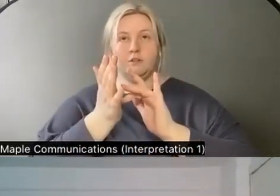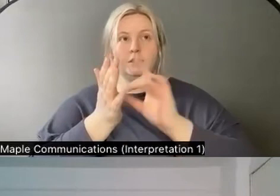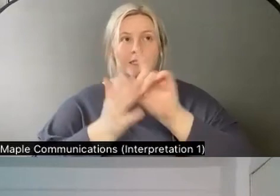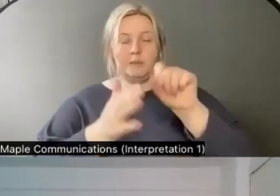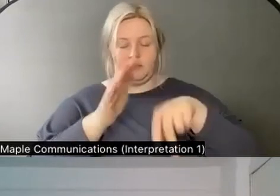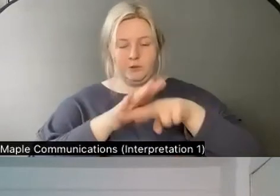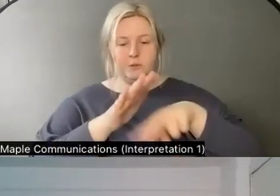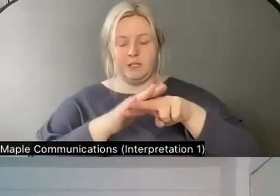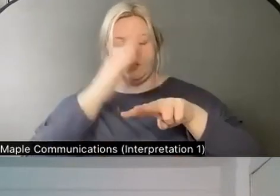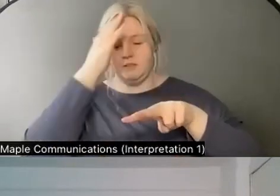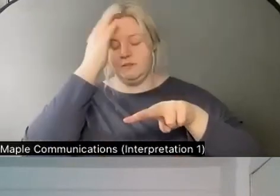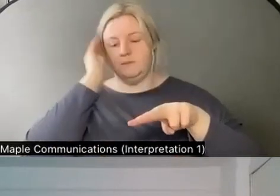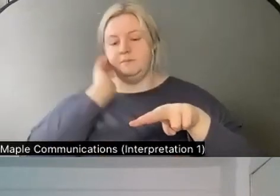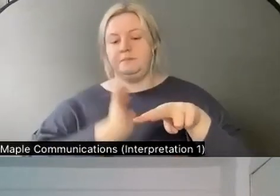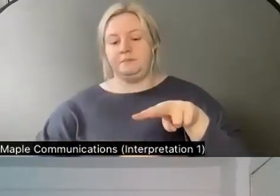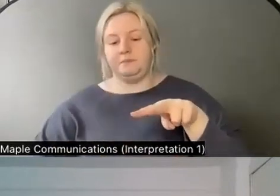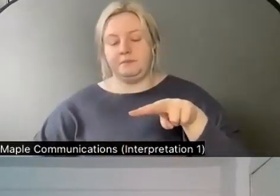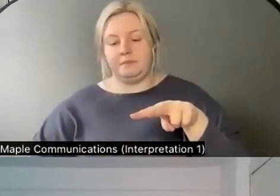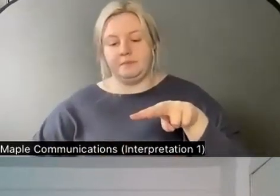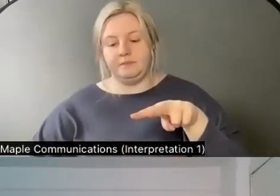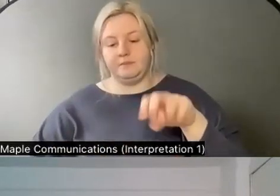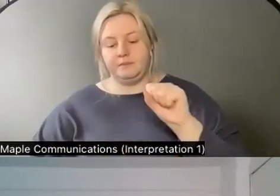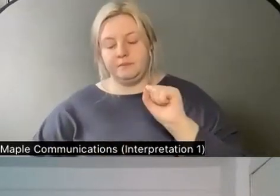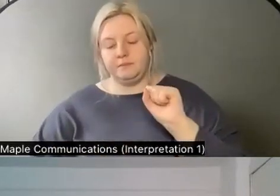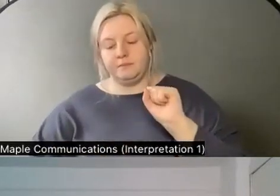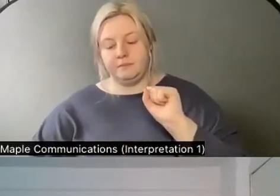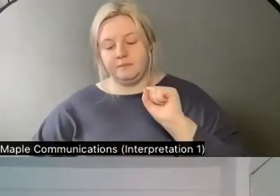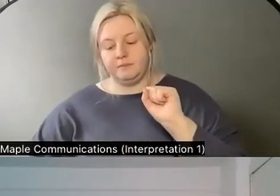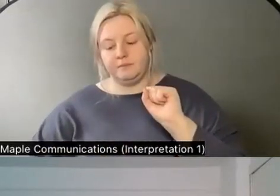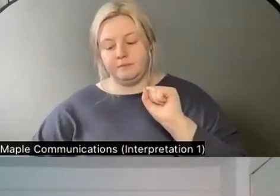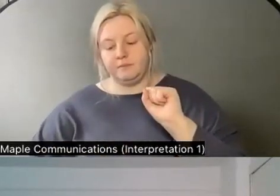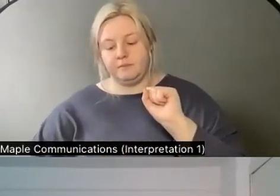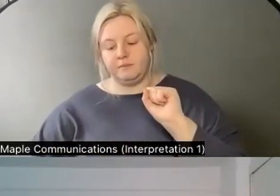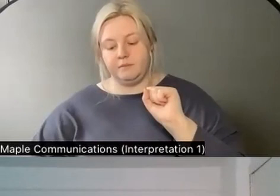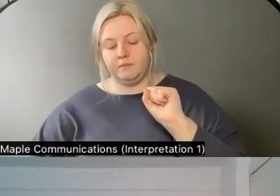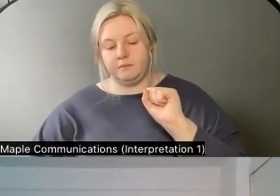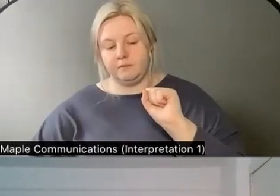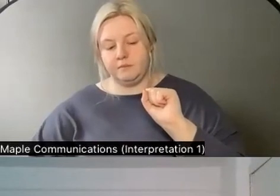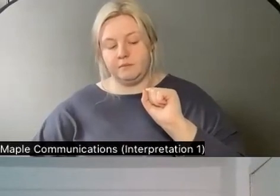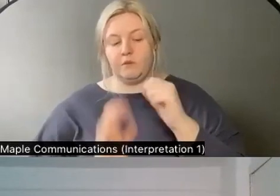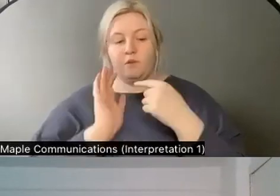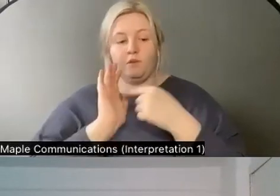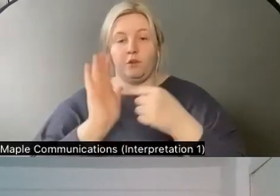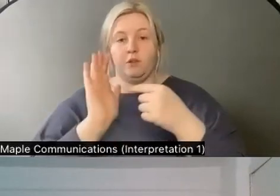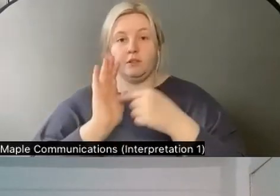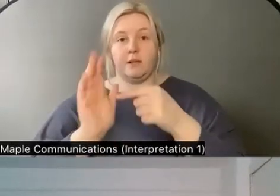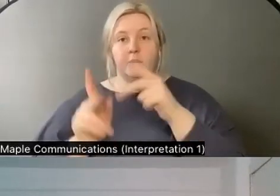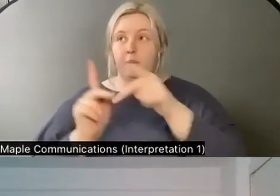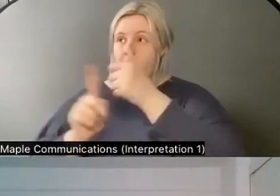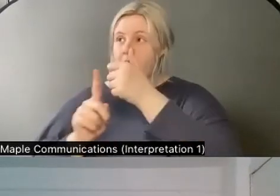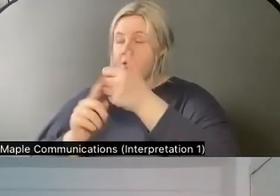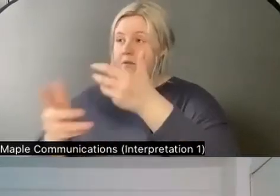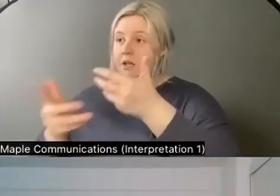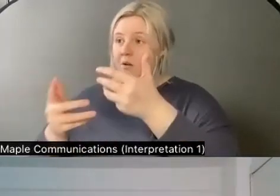Particularly now that denying people pain medication has been codified into